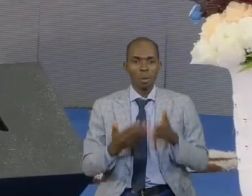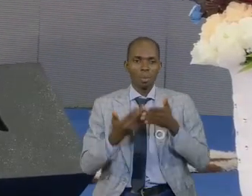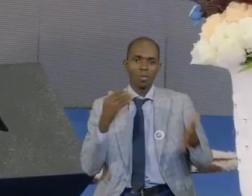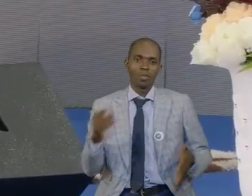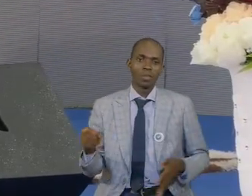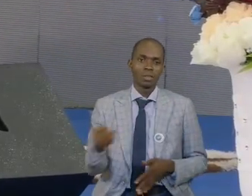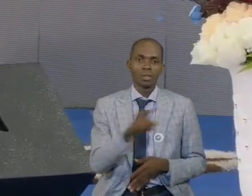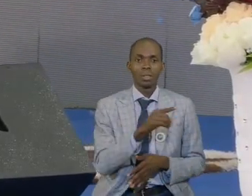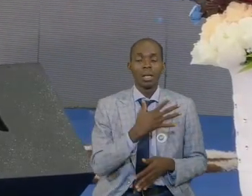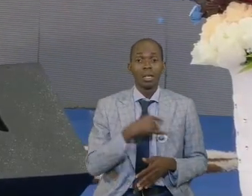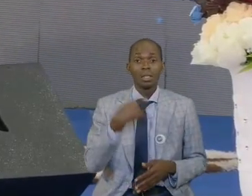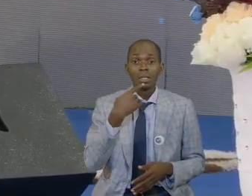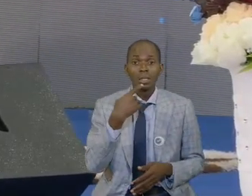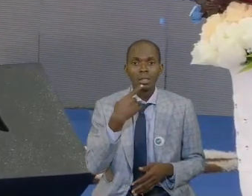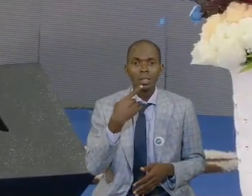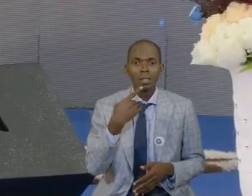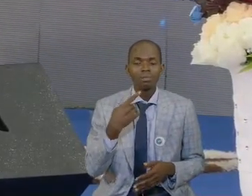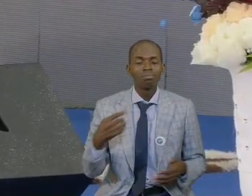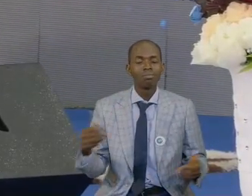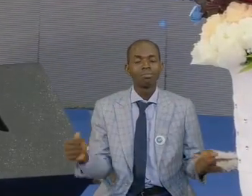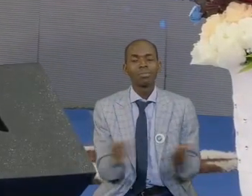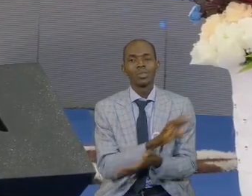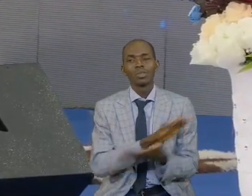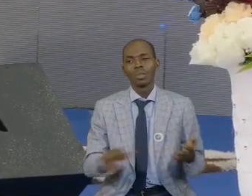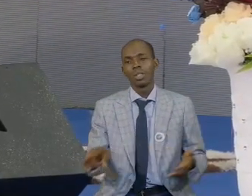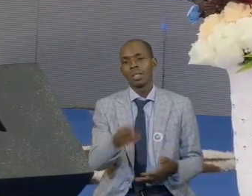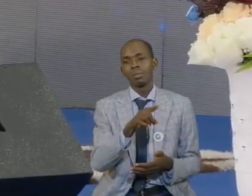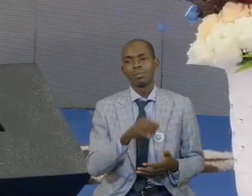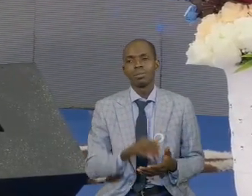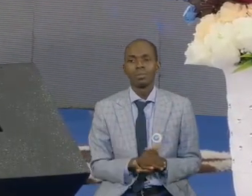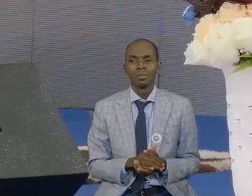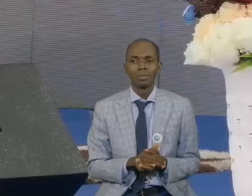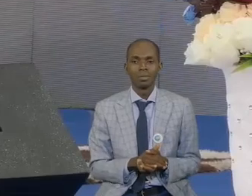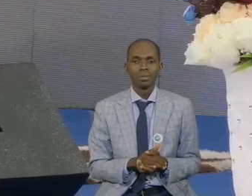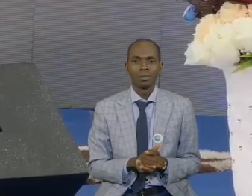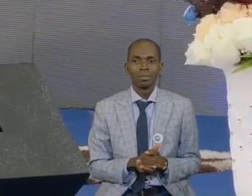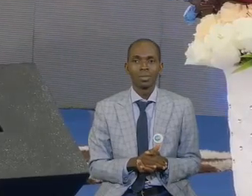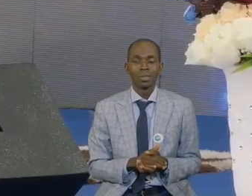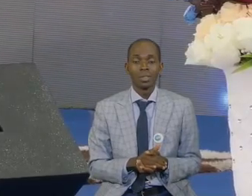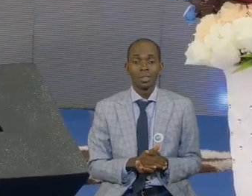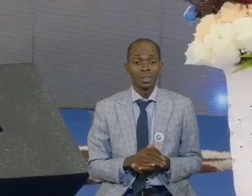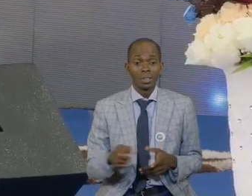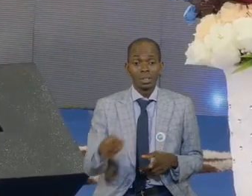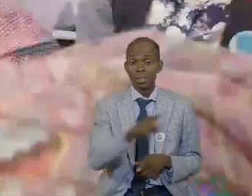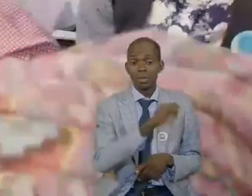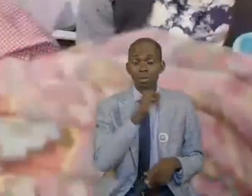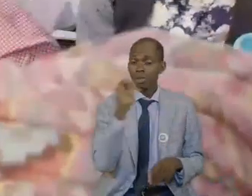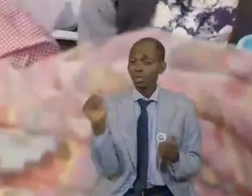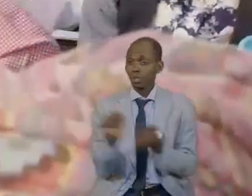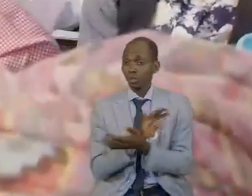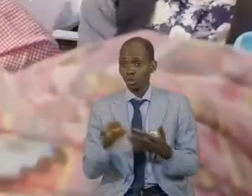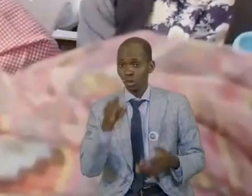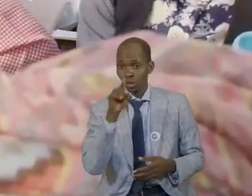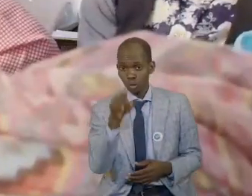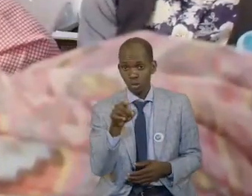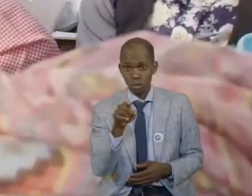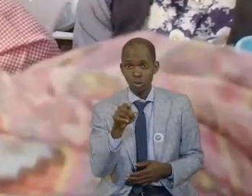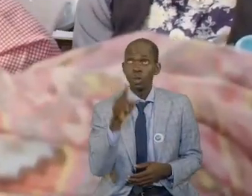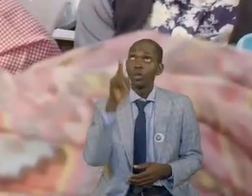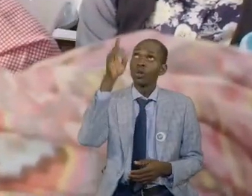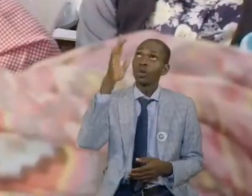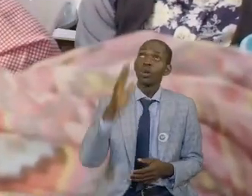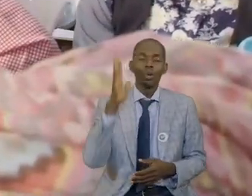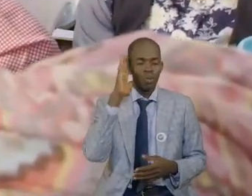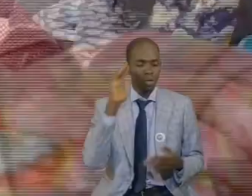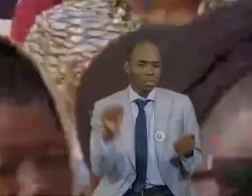and shall say, destroy them. They will not destroy you. God will destroy